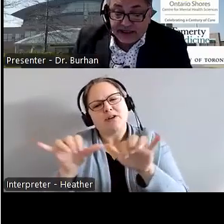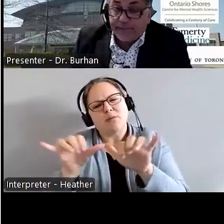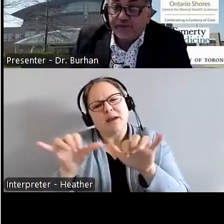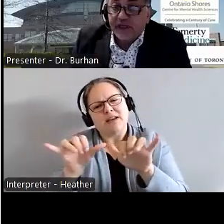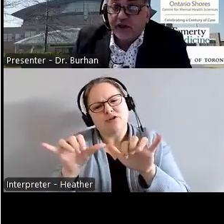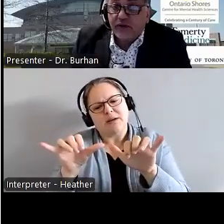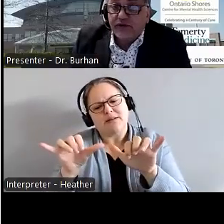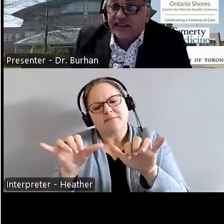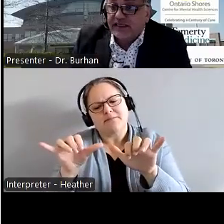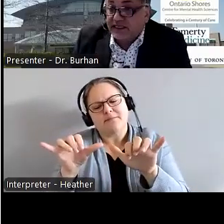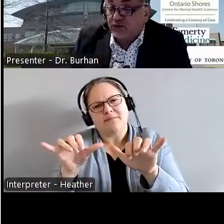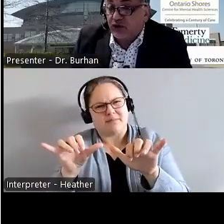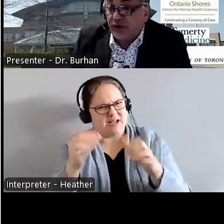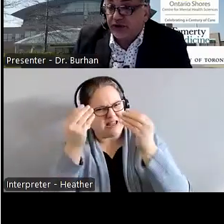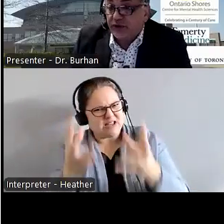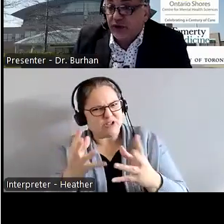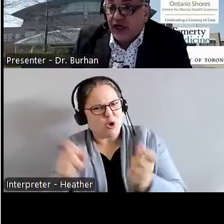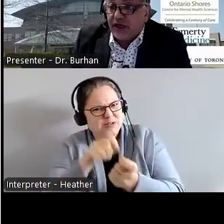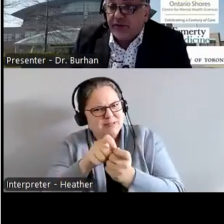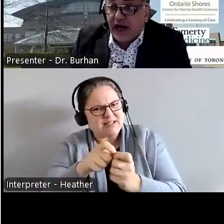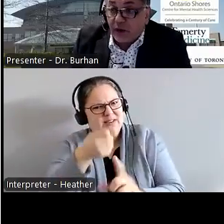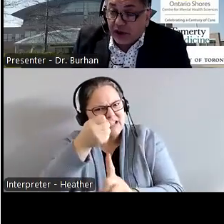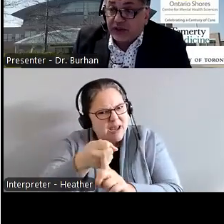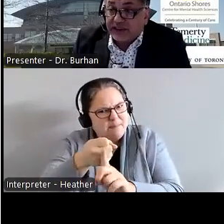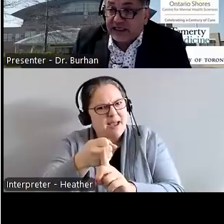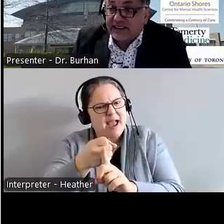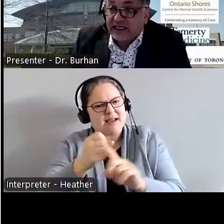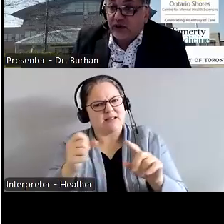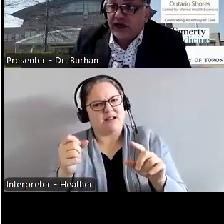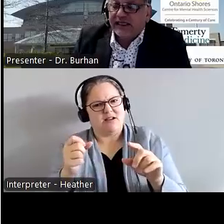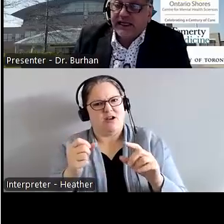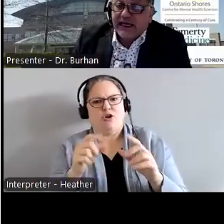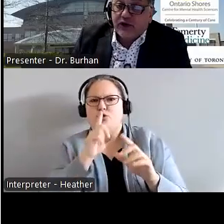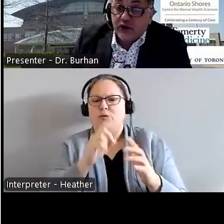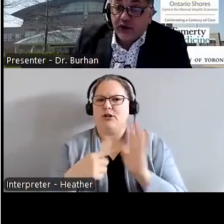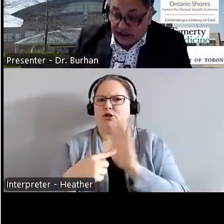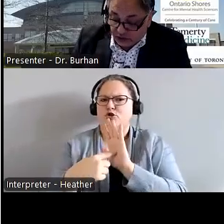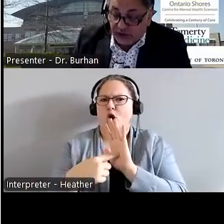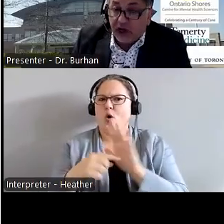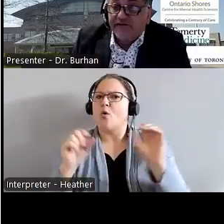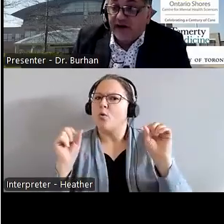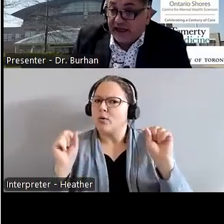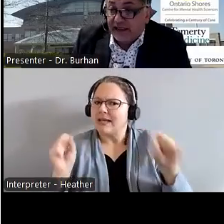specific, effect size to work with to power our studies as we look at could